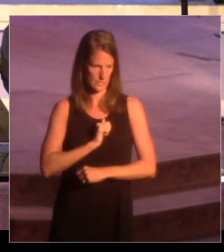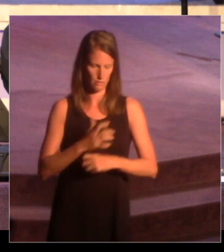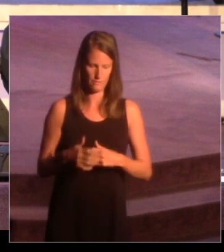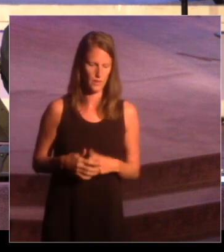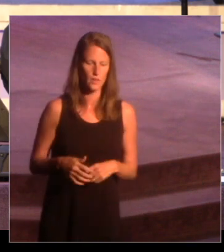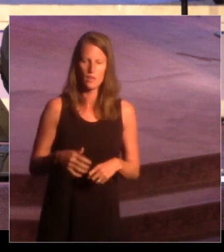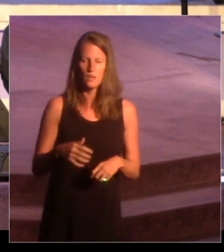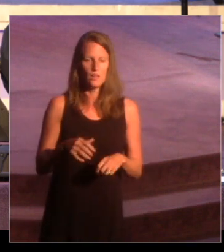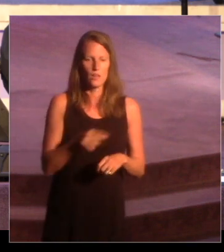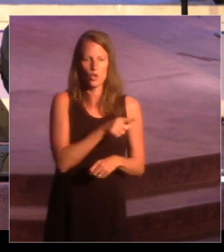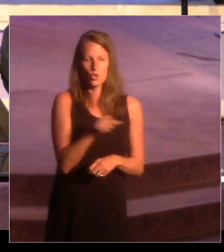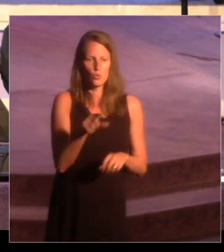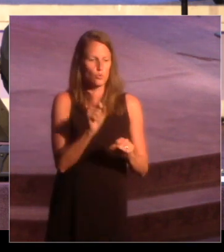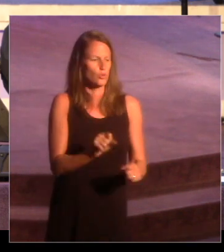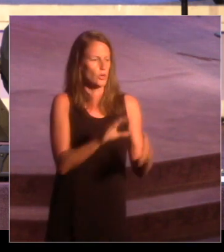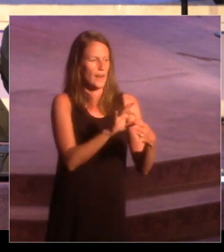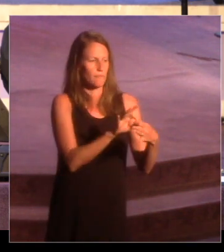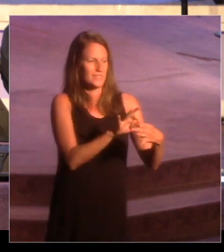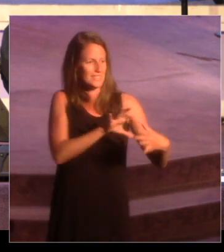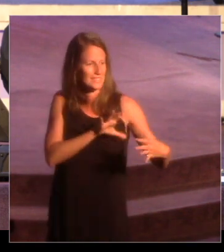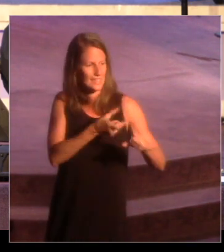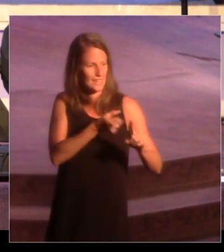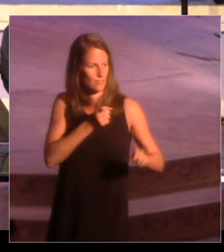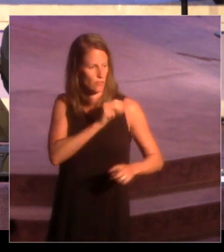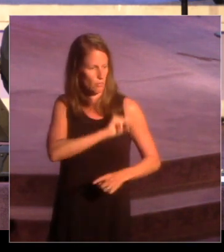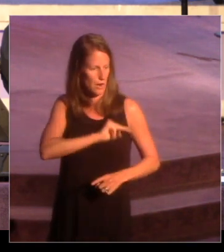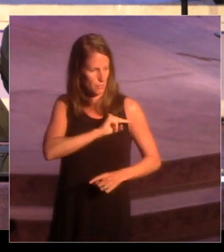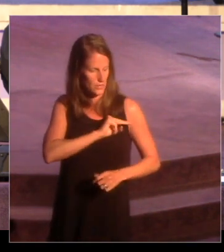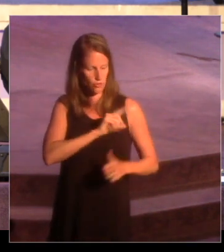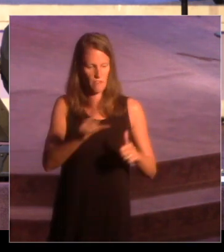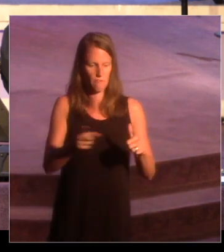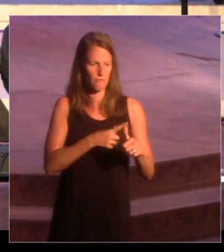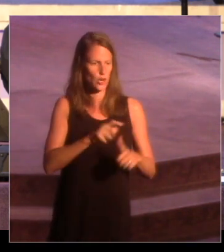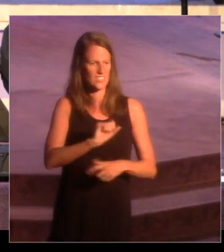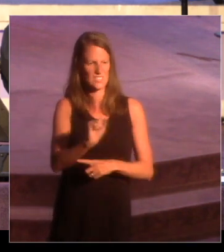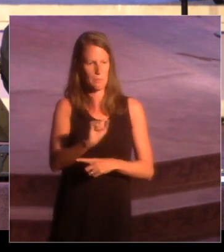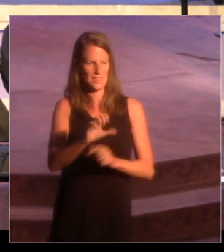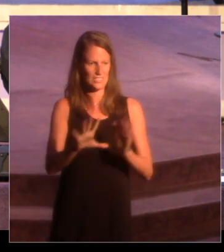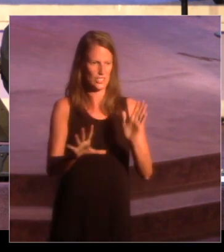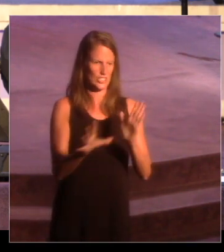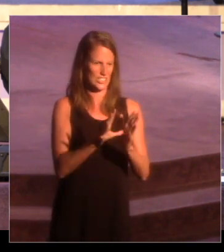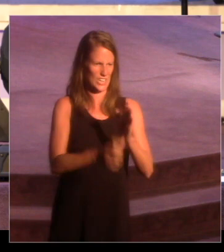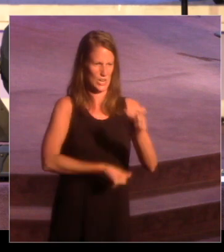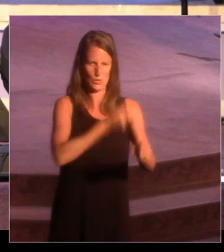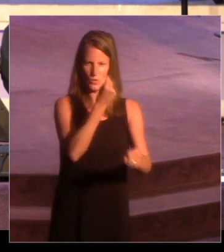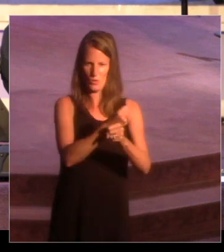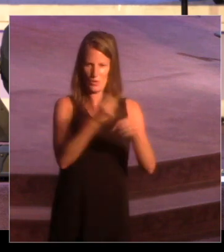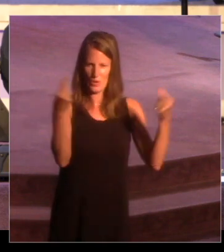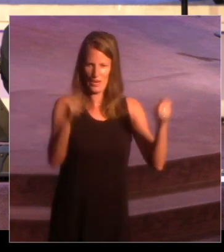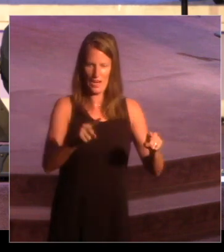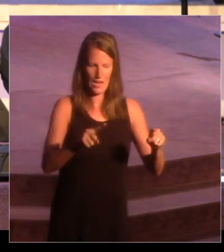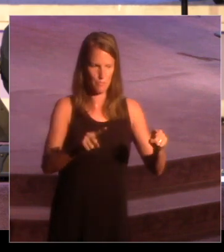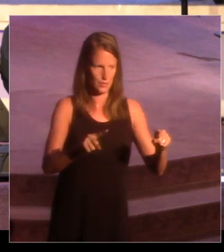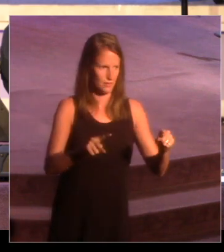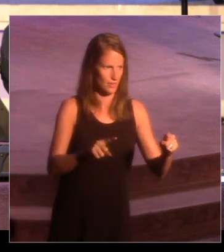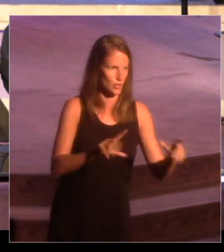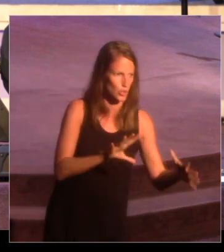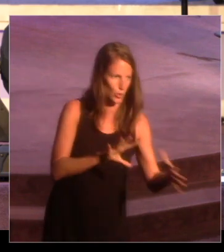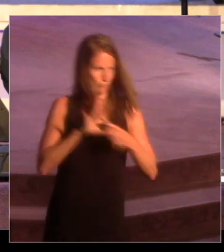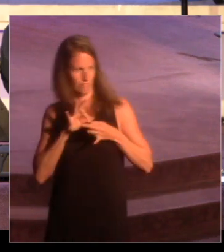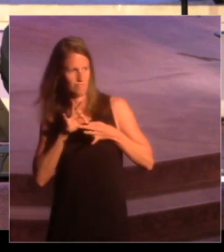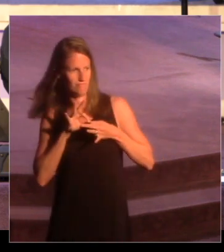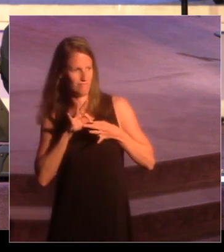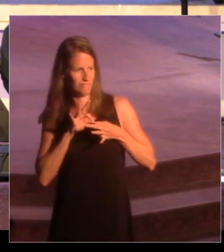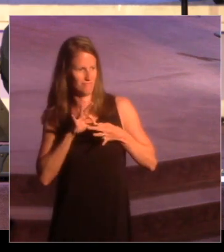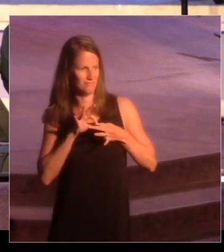most disconnected student in our ministry, and first semester, senior year, all of a sudden you were right there connected because